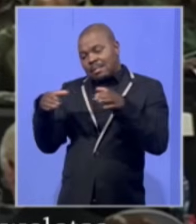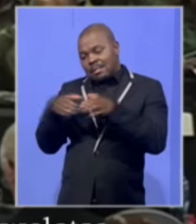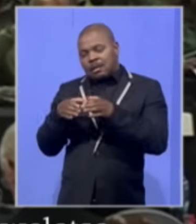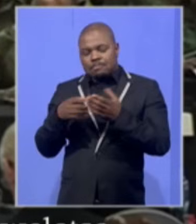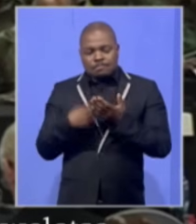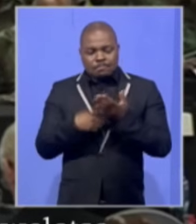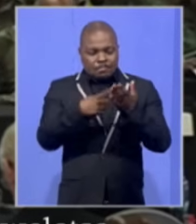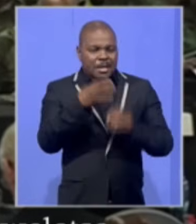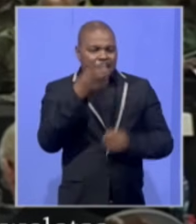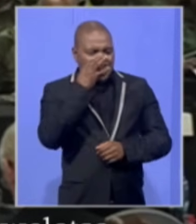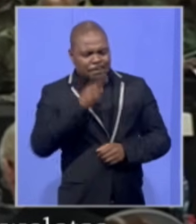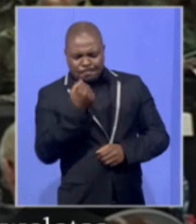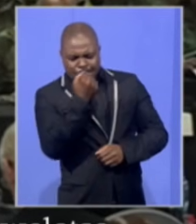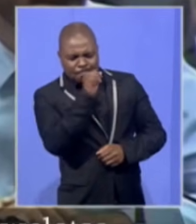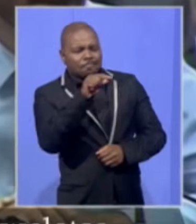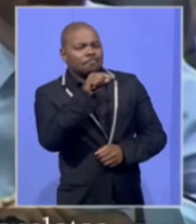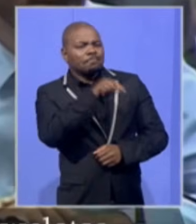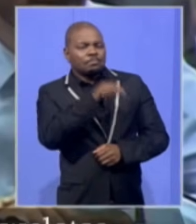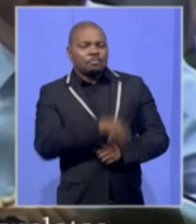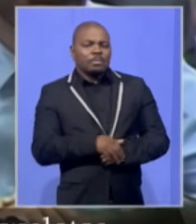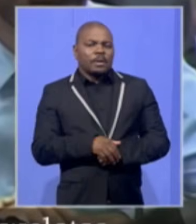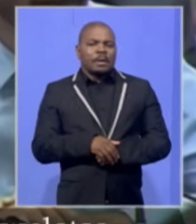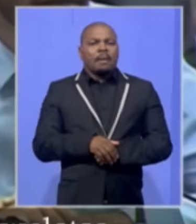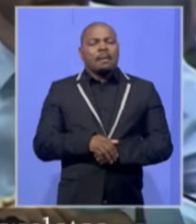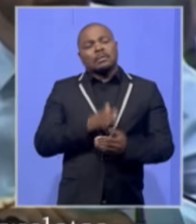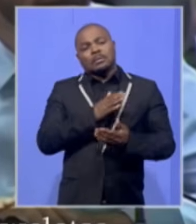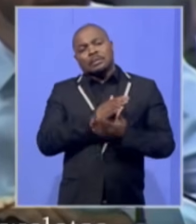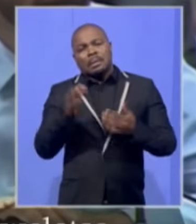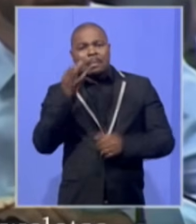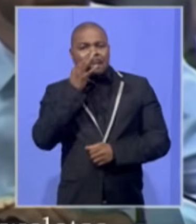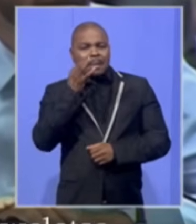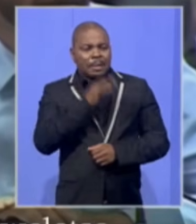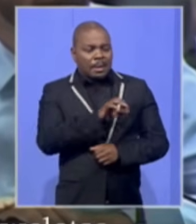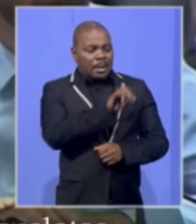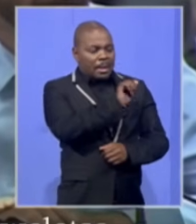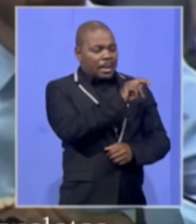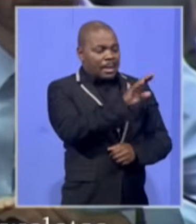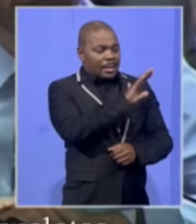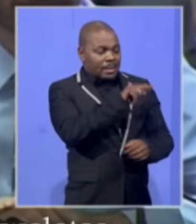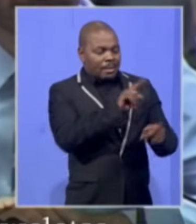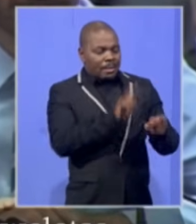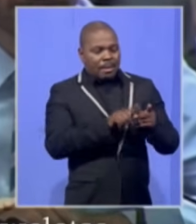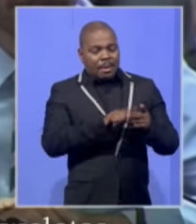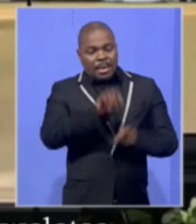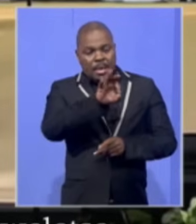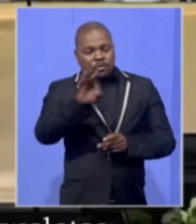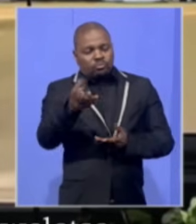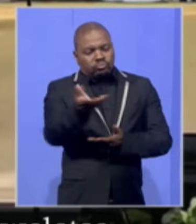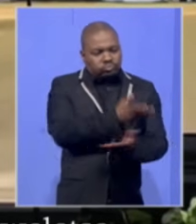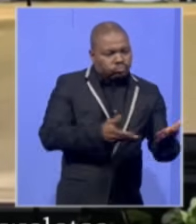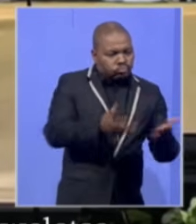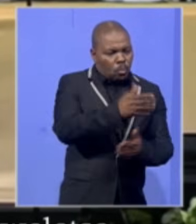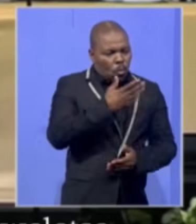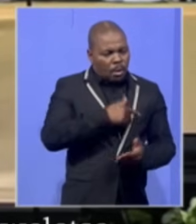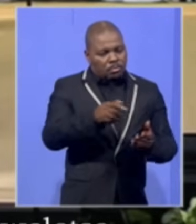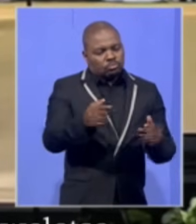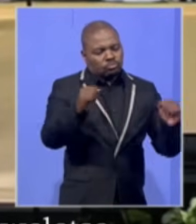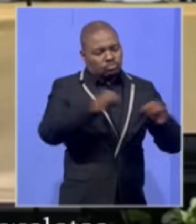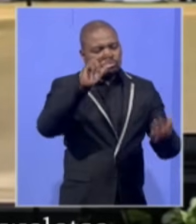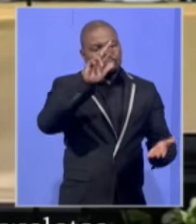ikanne go nna kgatlhano nayo. Go ntse le dipelaelo tsa gore ANC e buisana le EFF gore tekanyetsokabo eo e